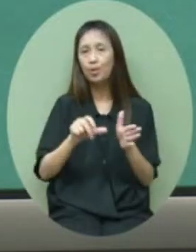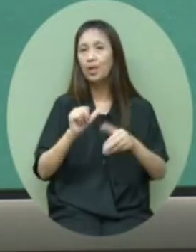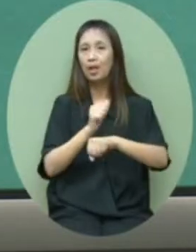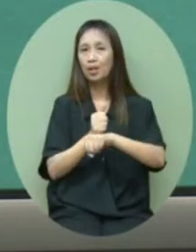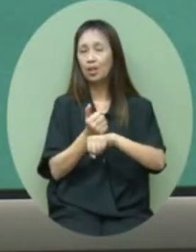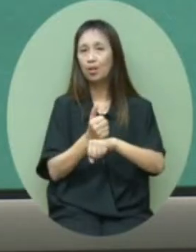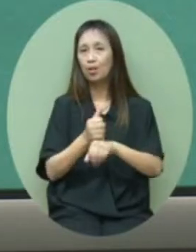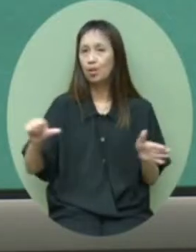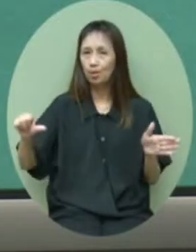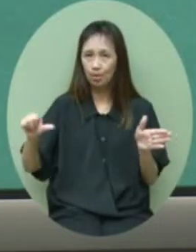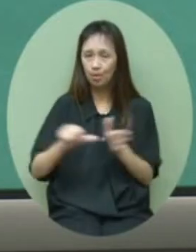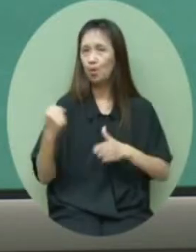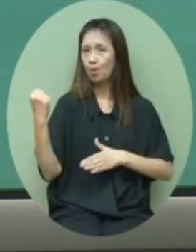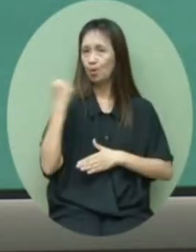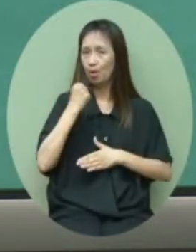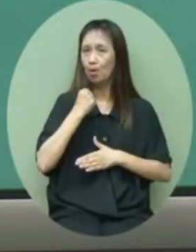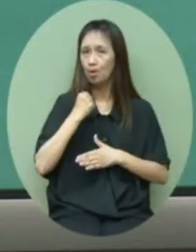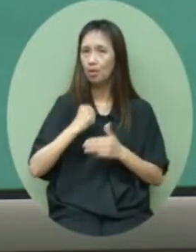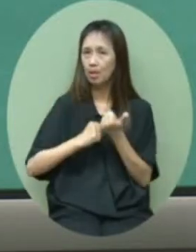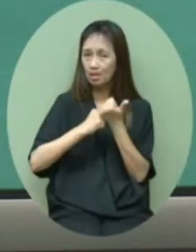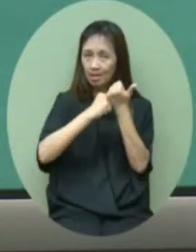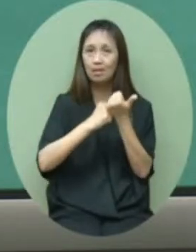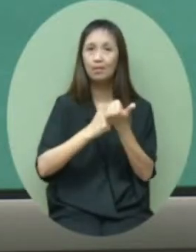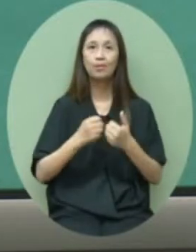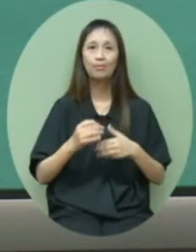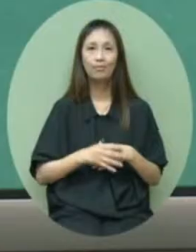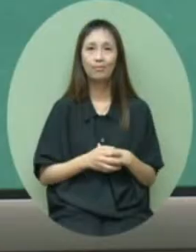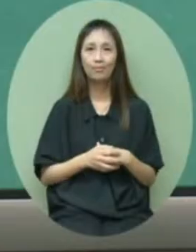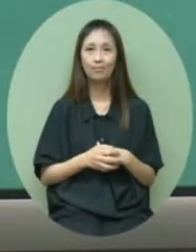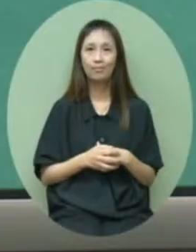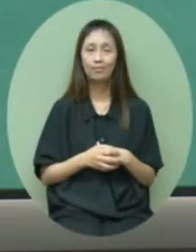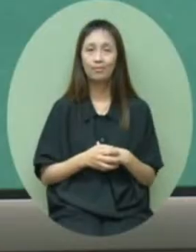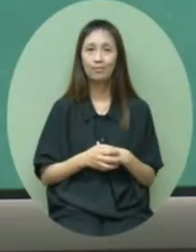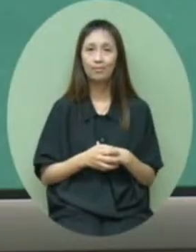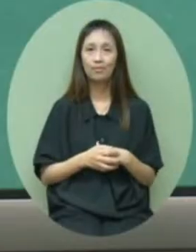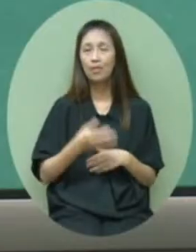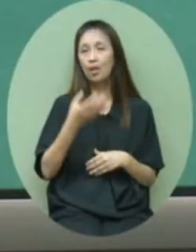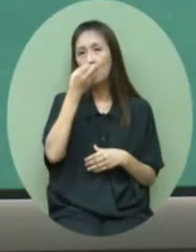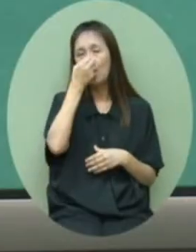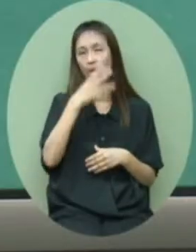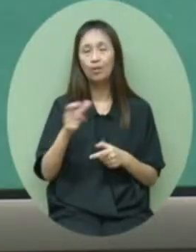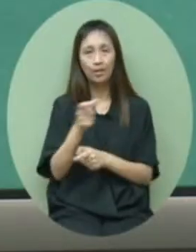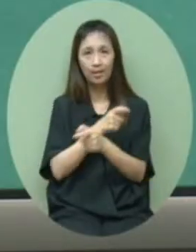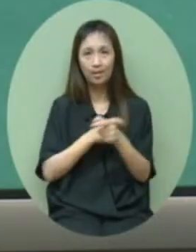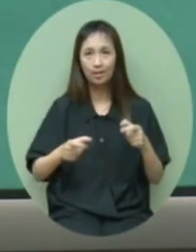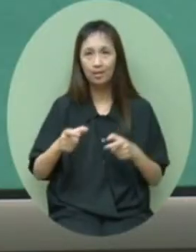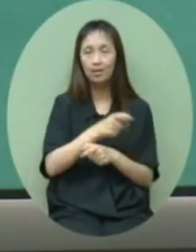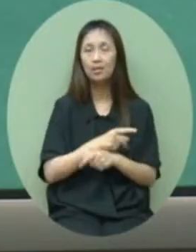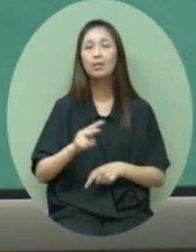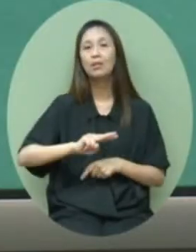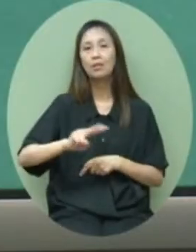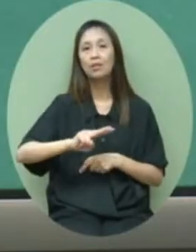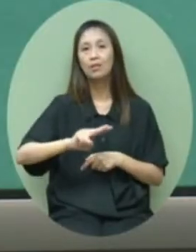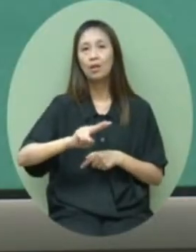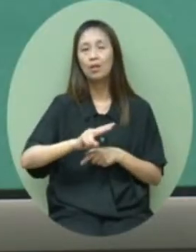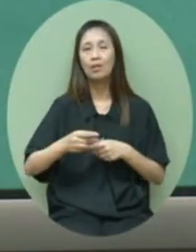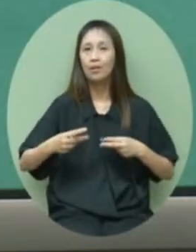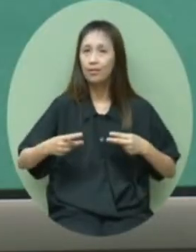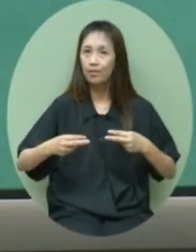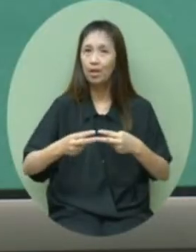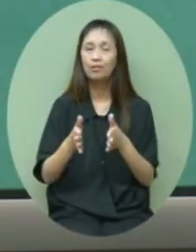the continuous development of the country presents the largest opportunity for Hong Kong. It also